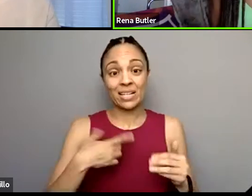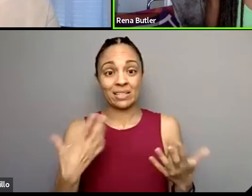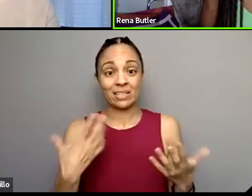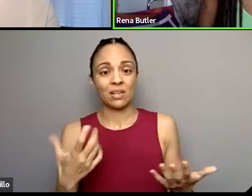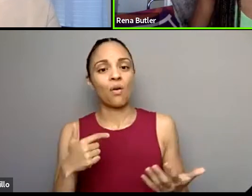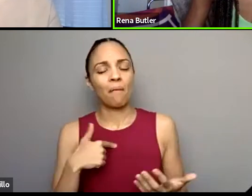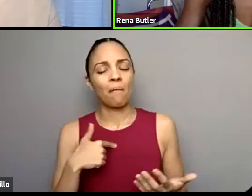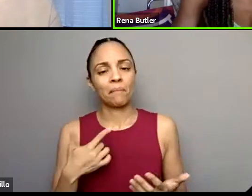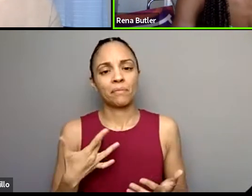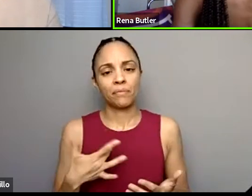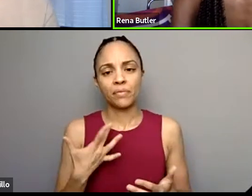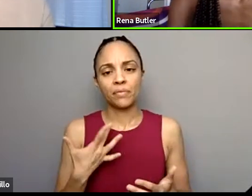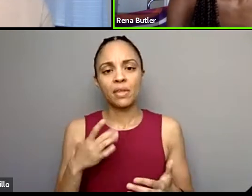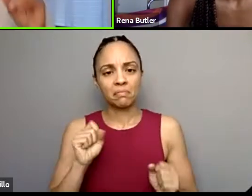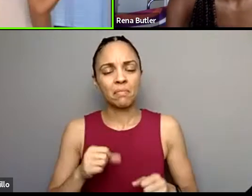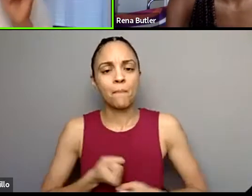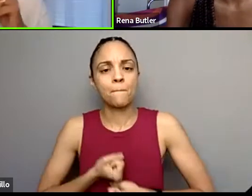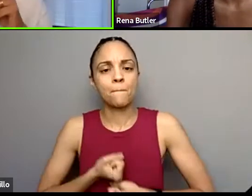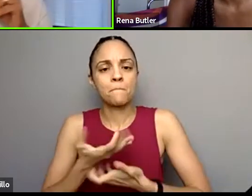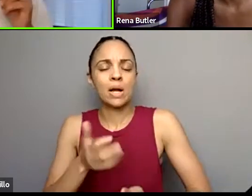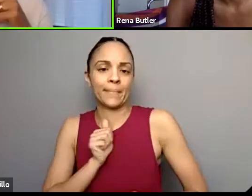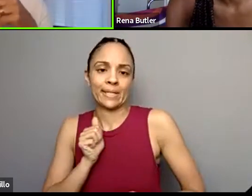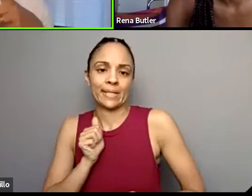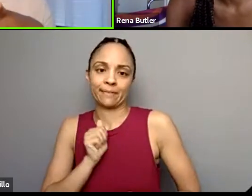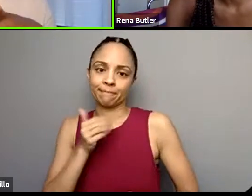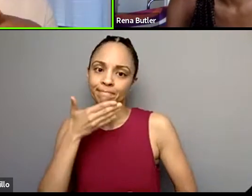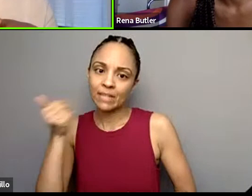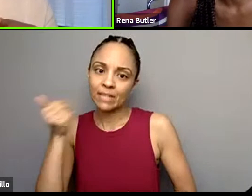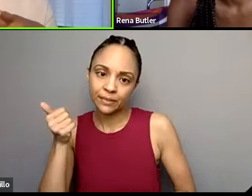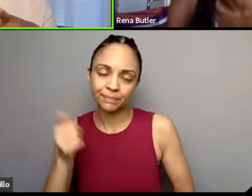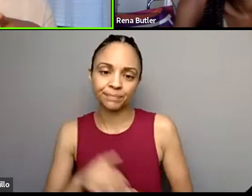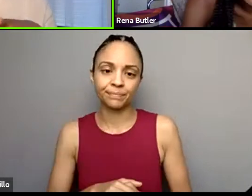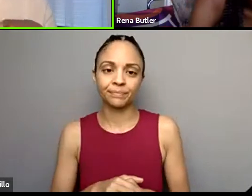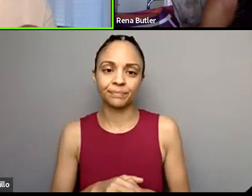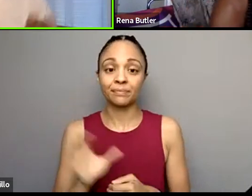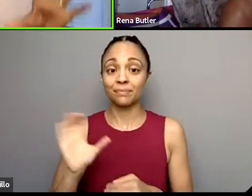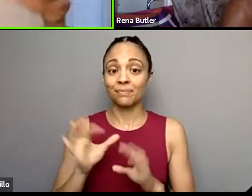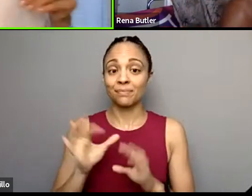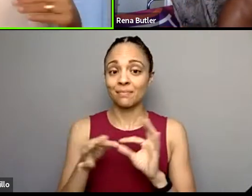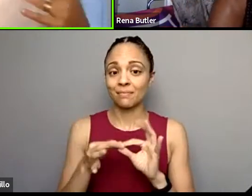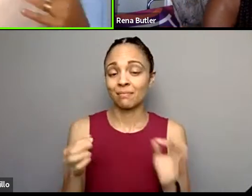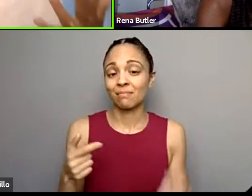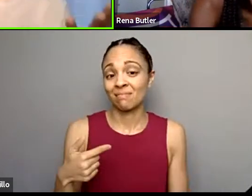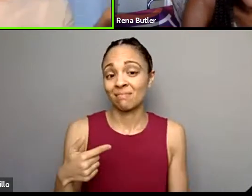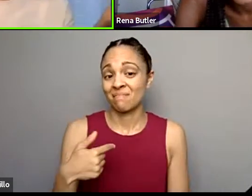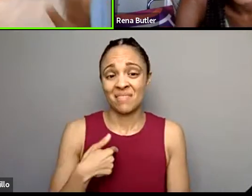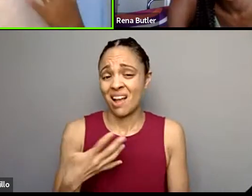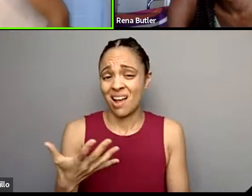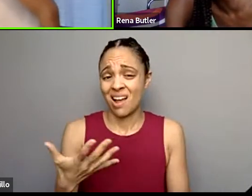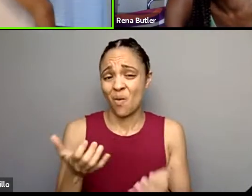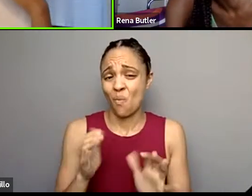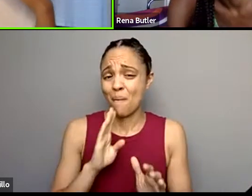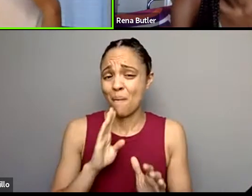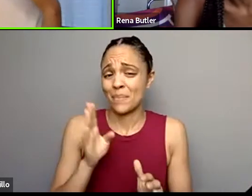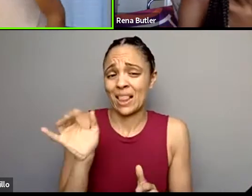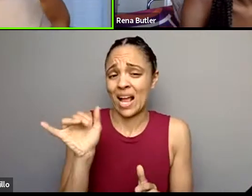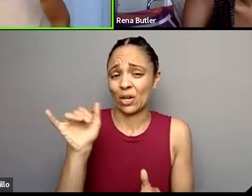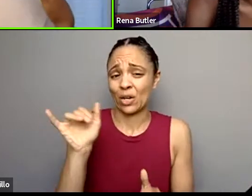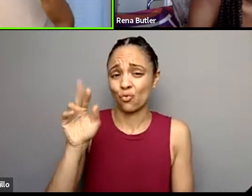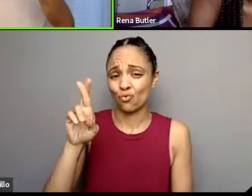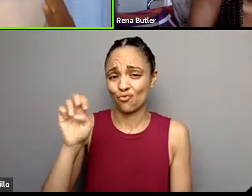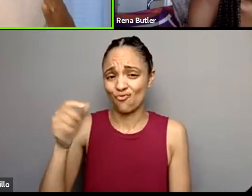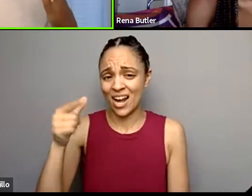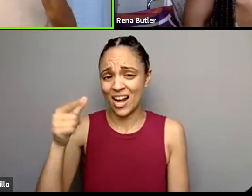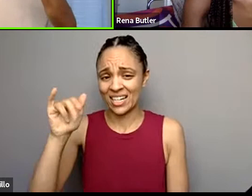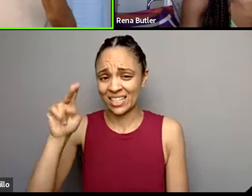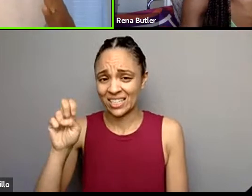you know? I'm not gonna be Reggie Wilson and start asking you, I don't even know if he's gonna ask you that, but I remember